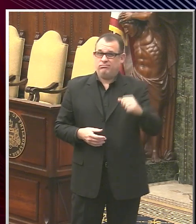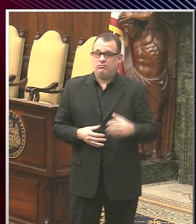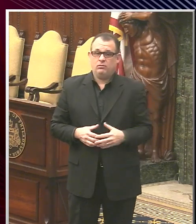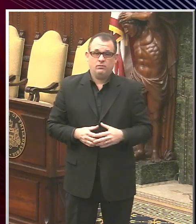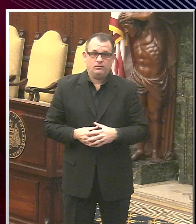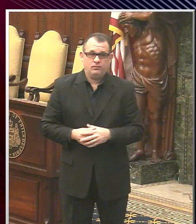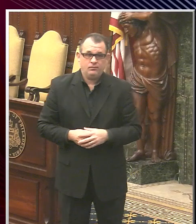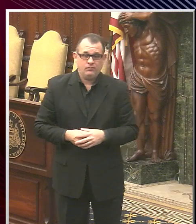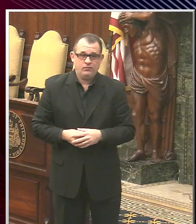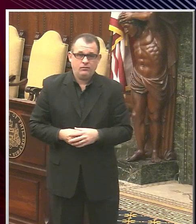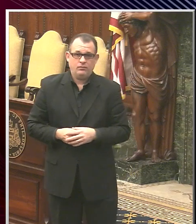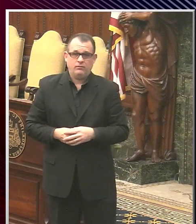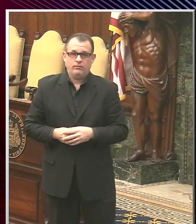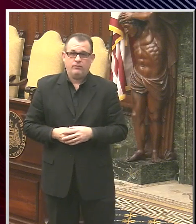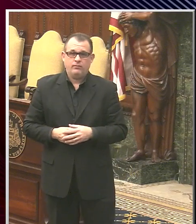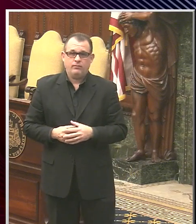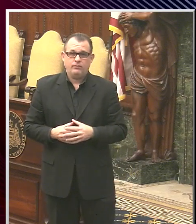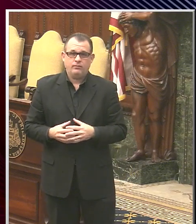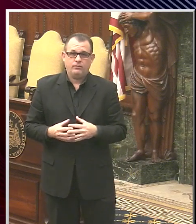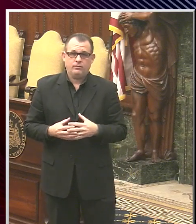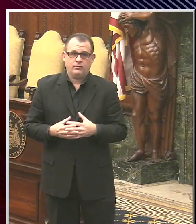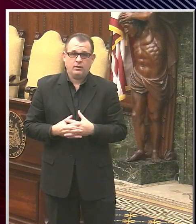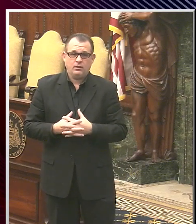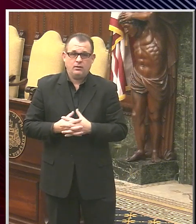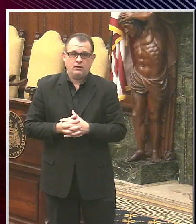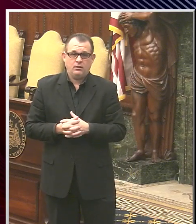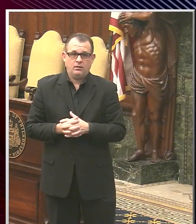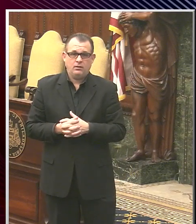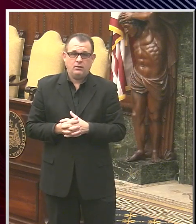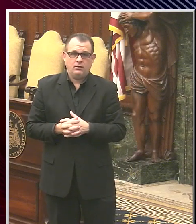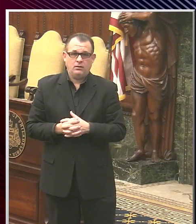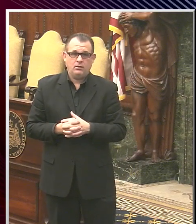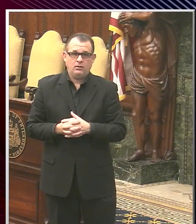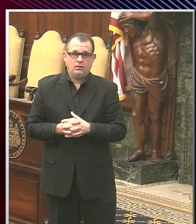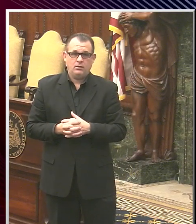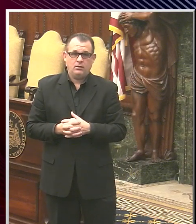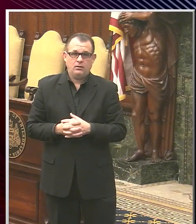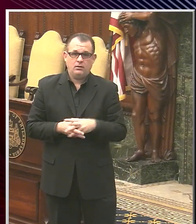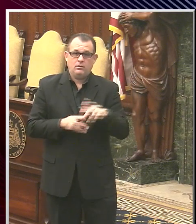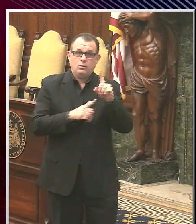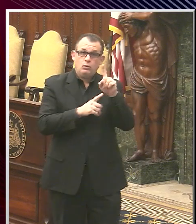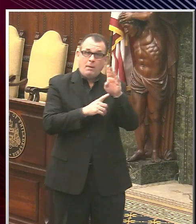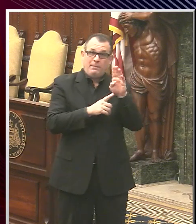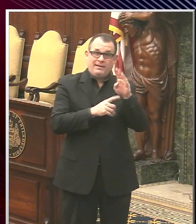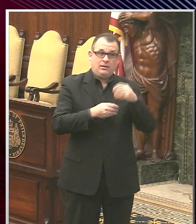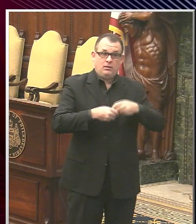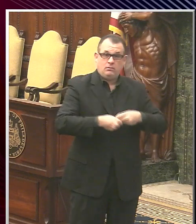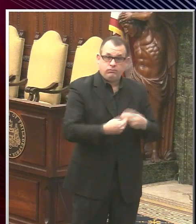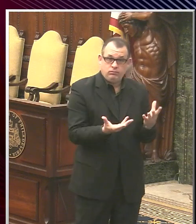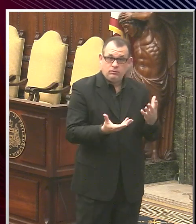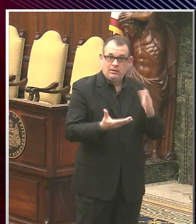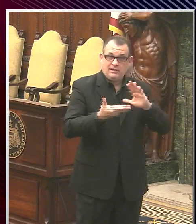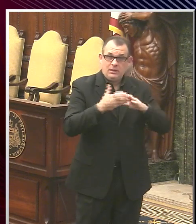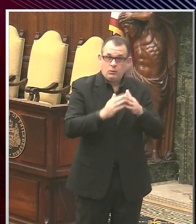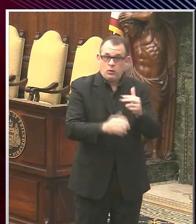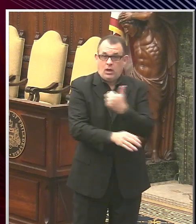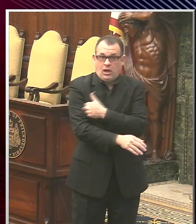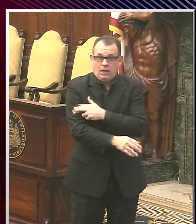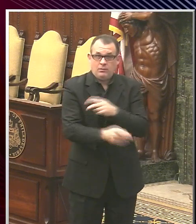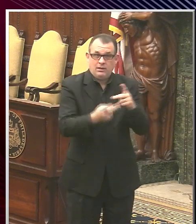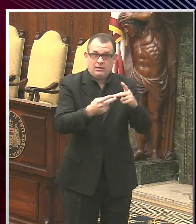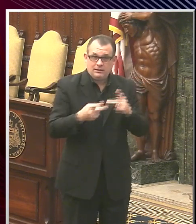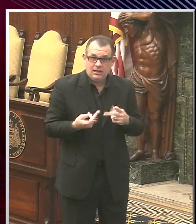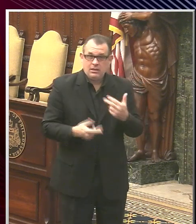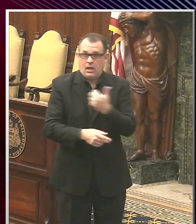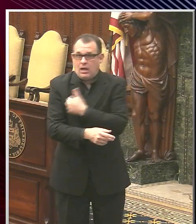Thanks. And lastly, can you tell us about how the rollout for 1B might work? Will there be community sites, or will it be through hospitals, grocery stores? How